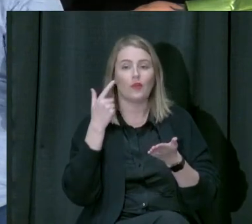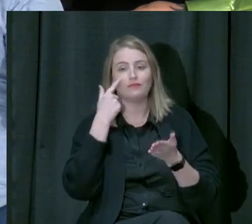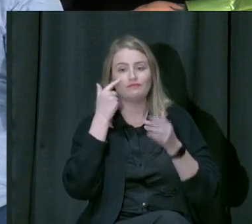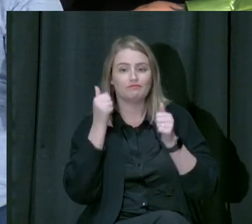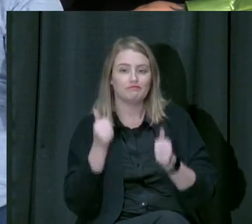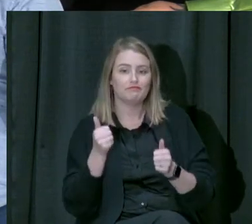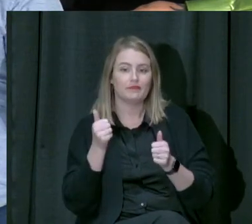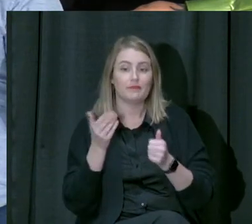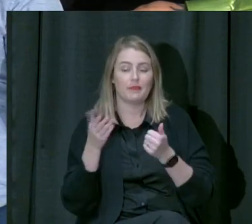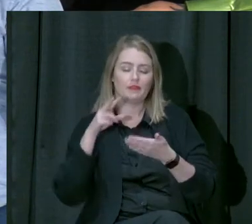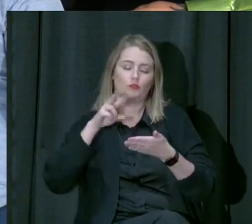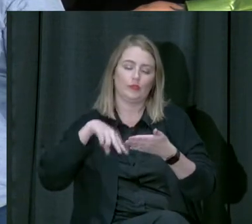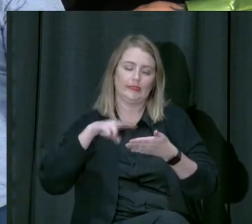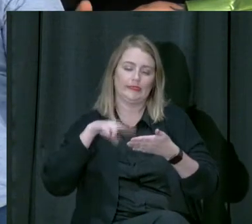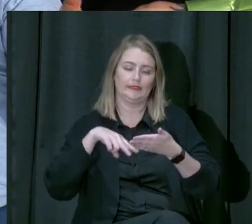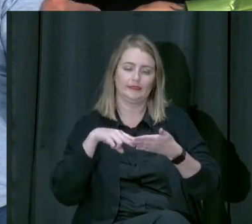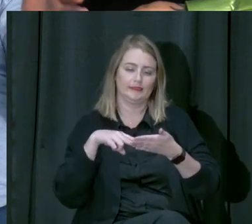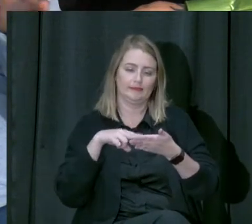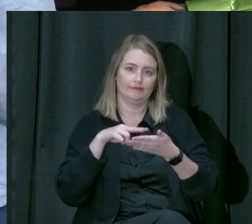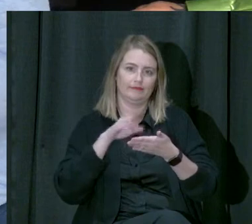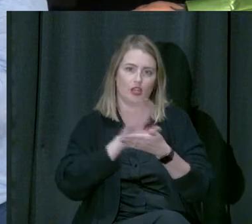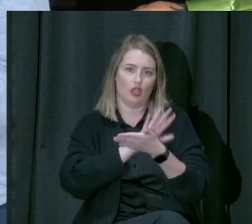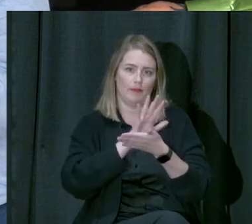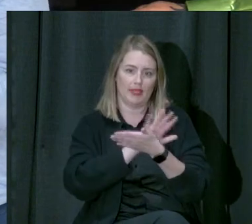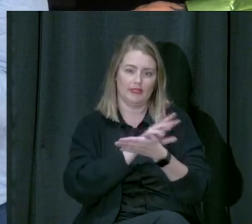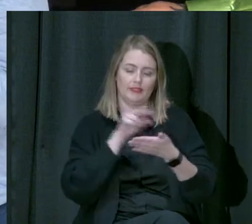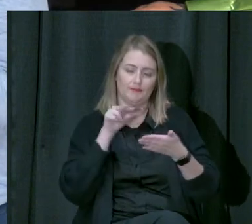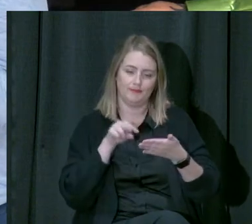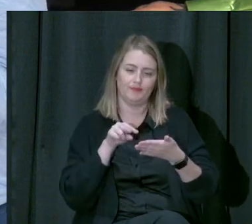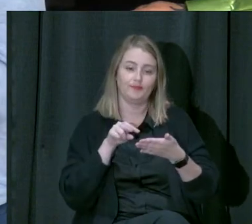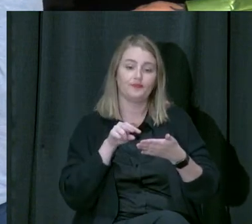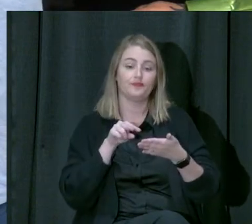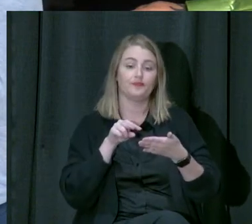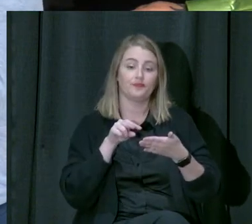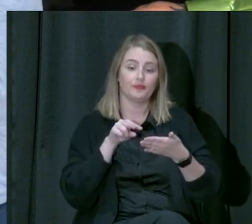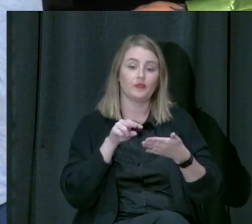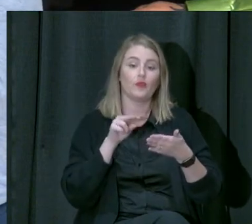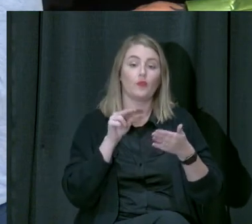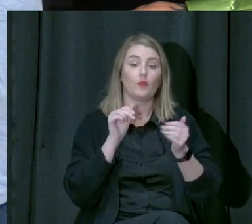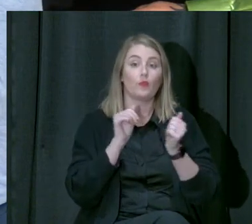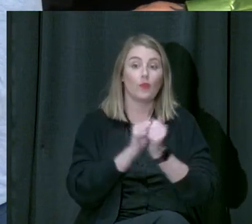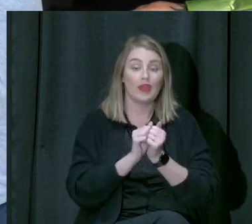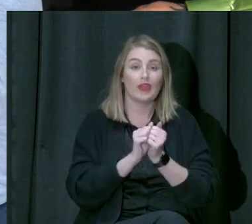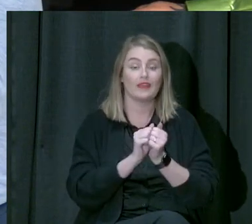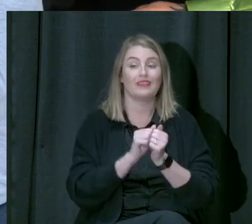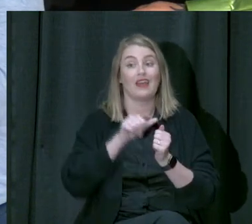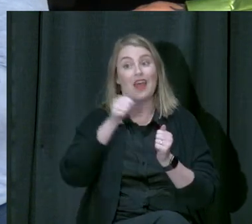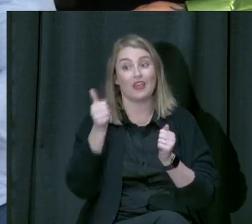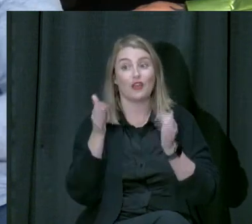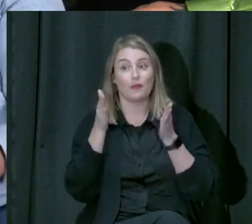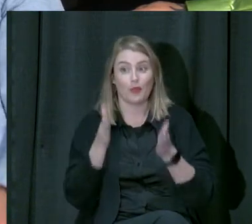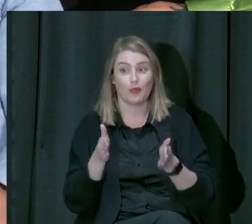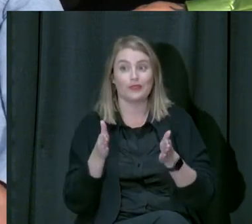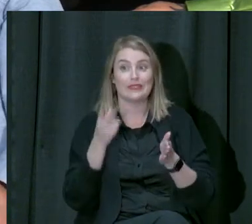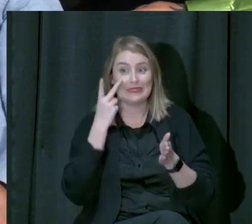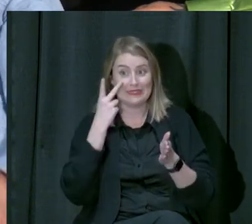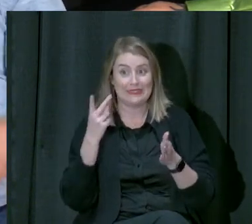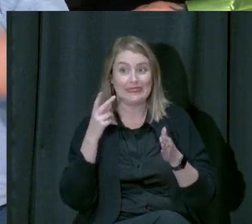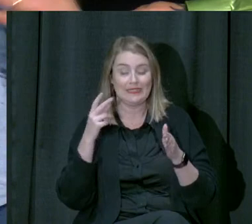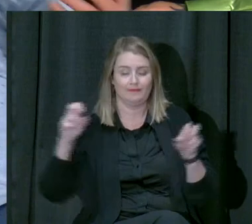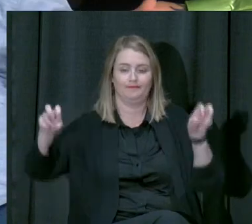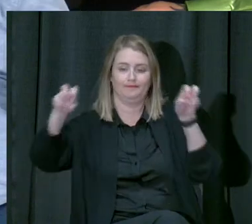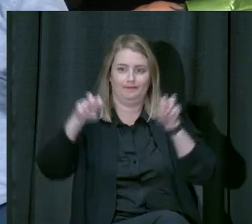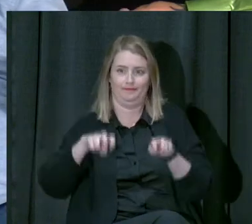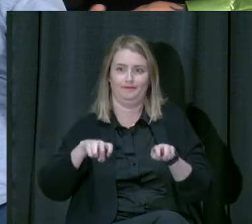might be reading a document and referencing that document with a sighted user, mm-hmm. right? And you